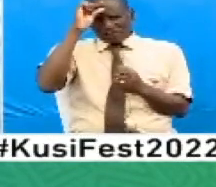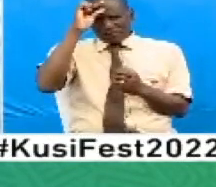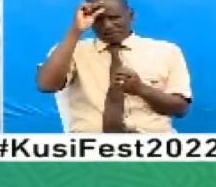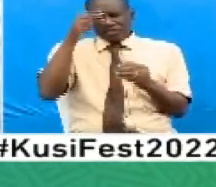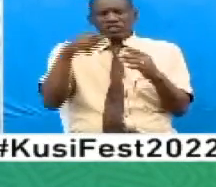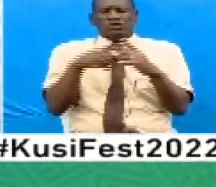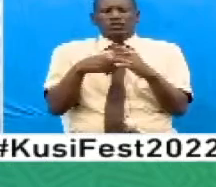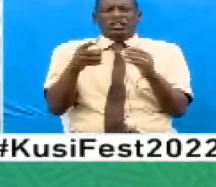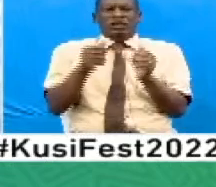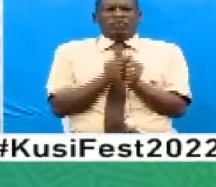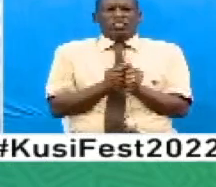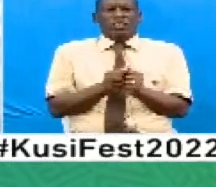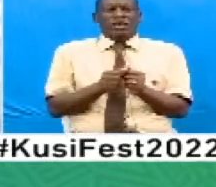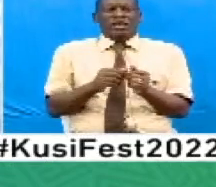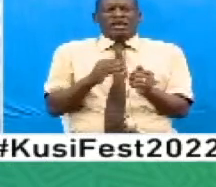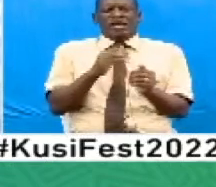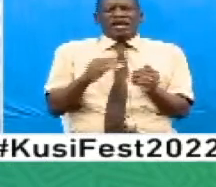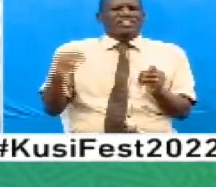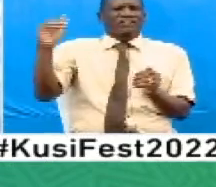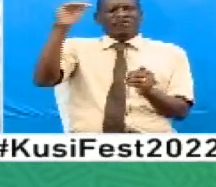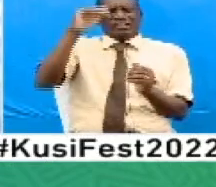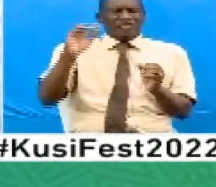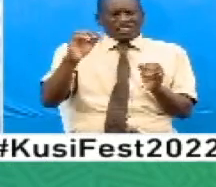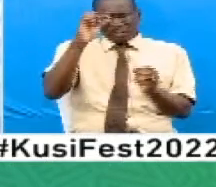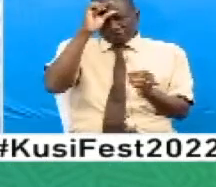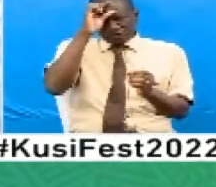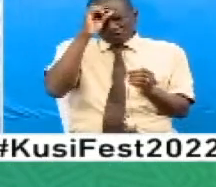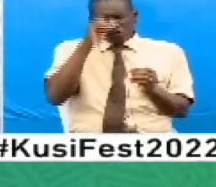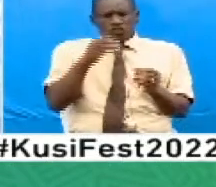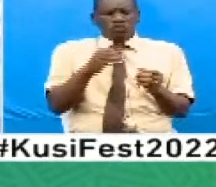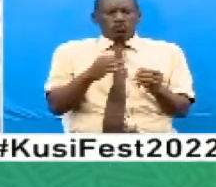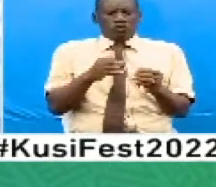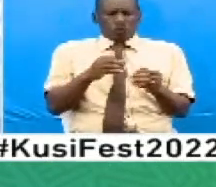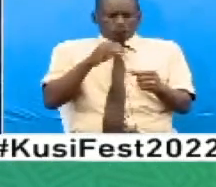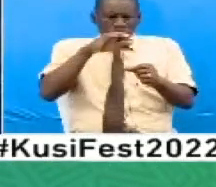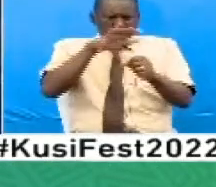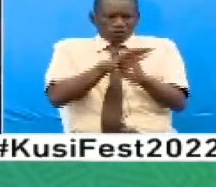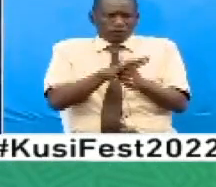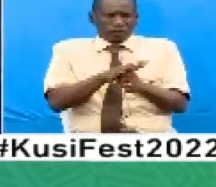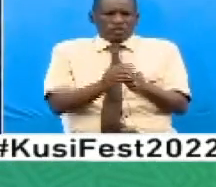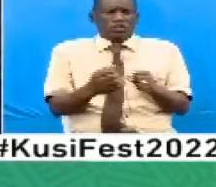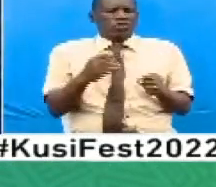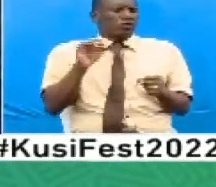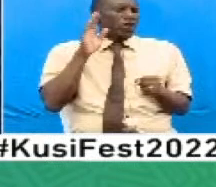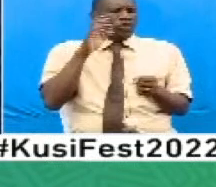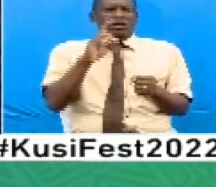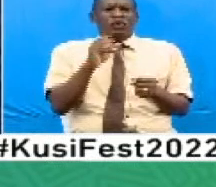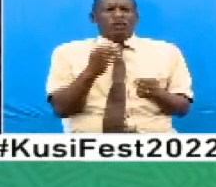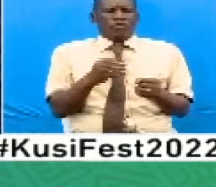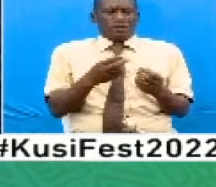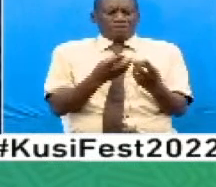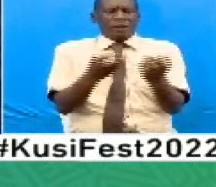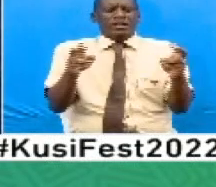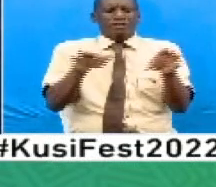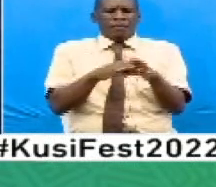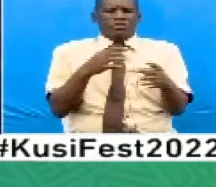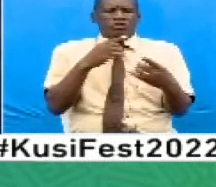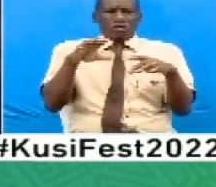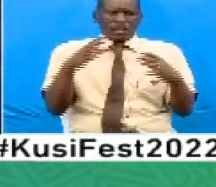starting with the world most advanced, to uphold their commitments. You had one of the panelists talking